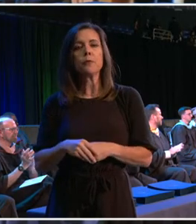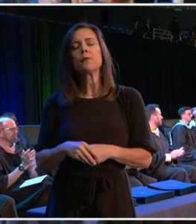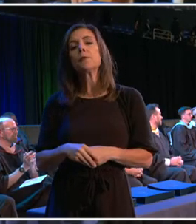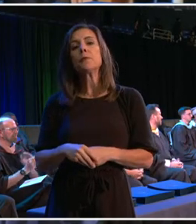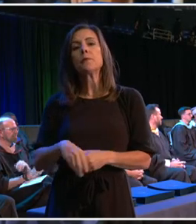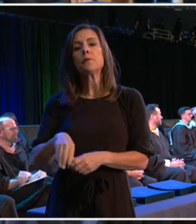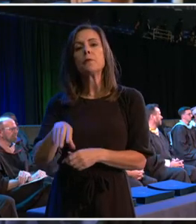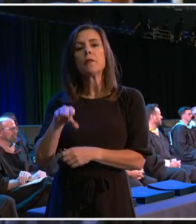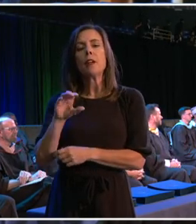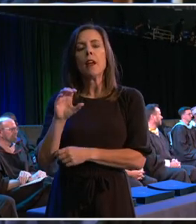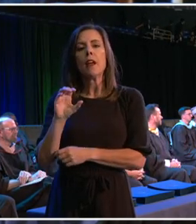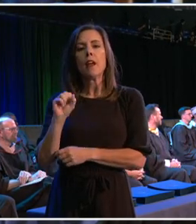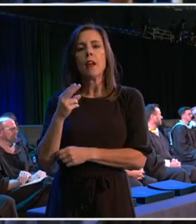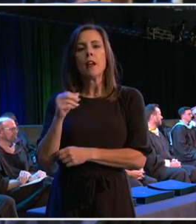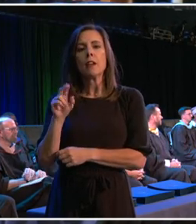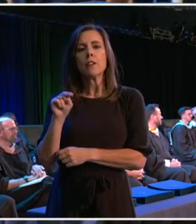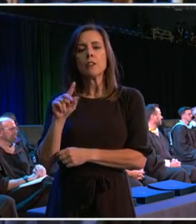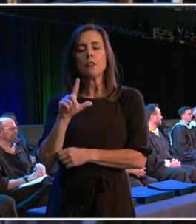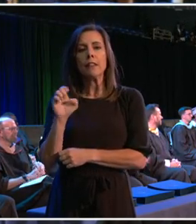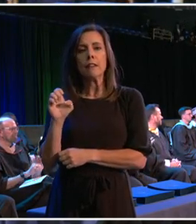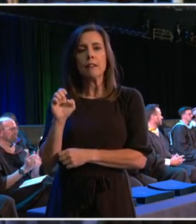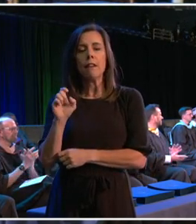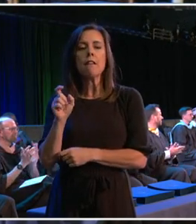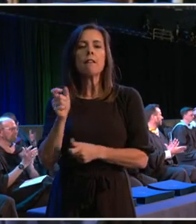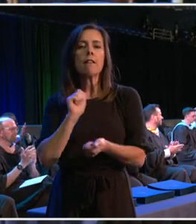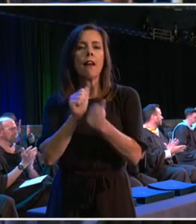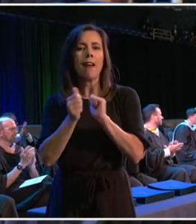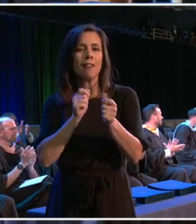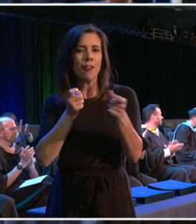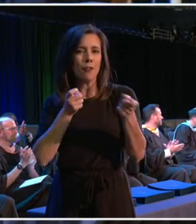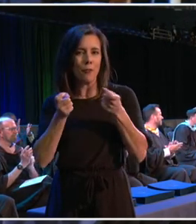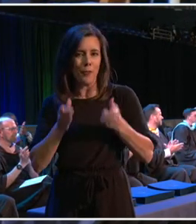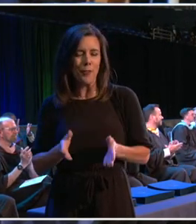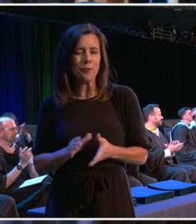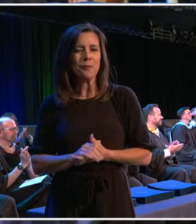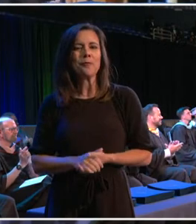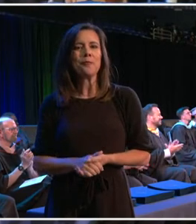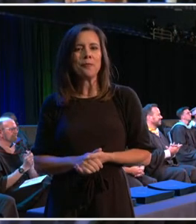Mr. Andrew Shanley, Campus Athletic Coordinator.